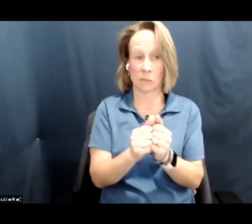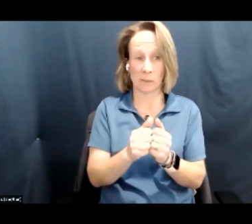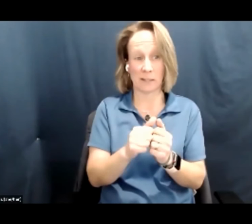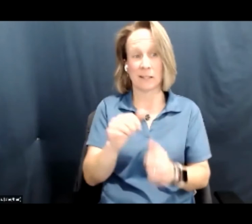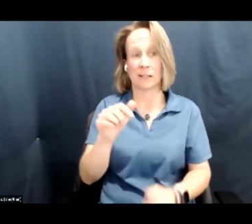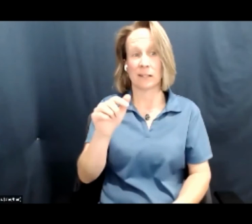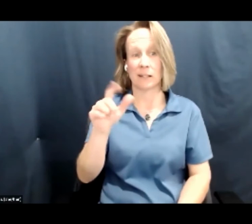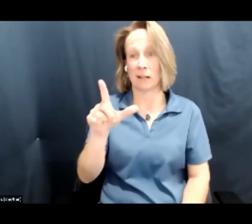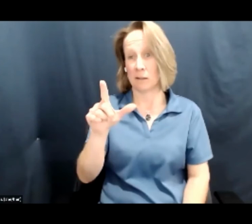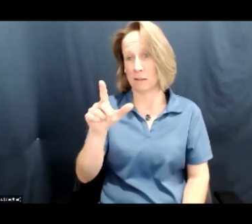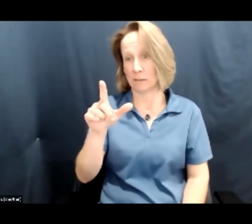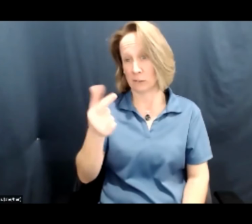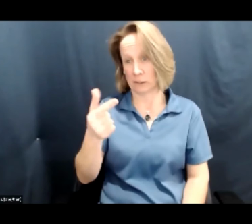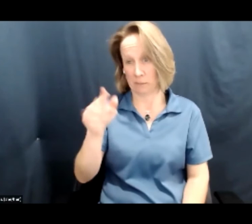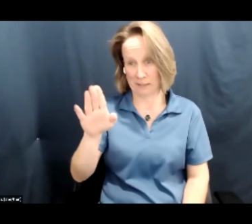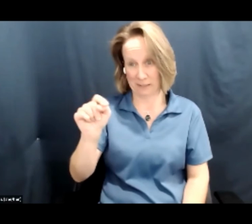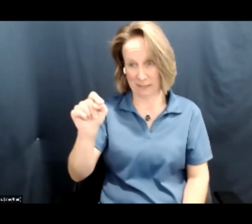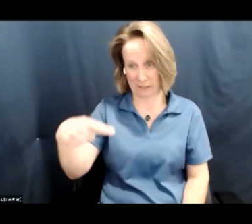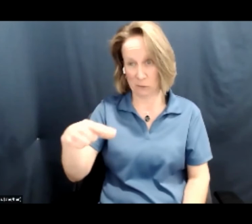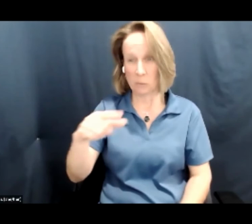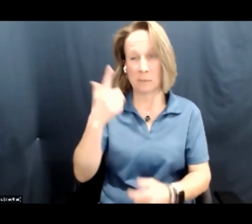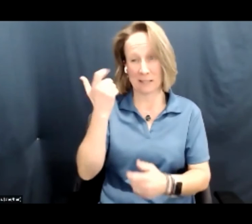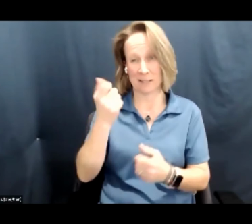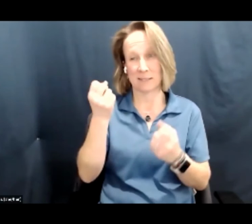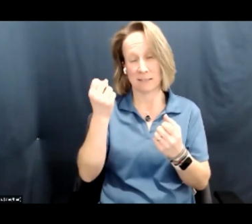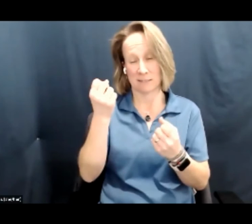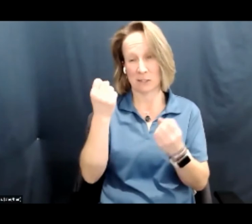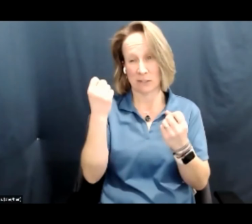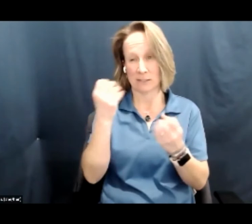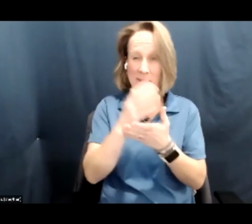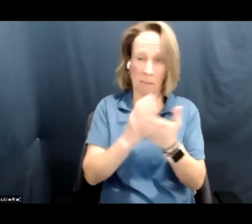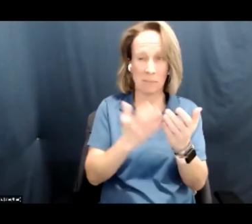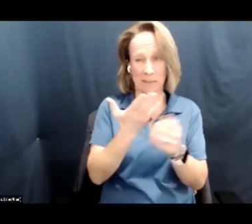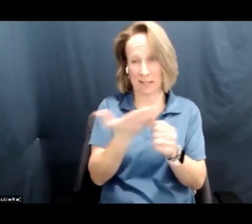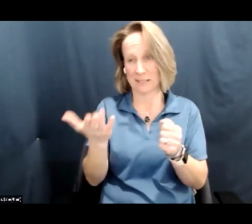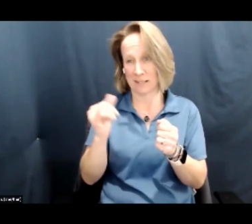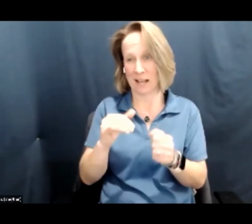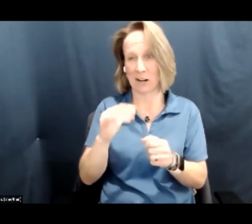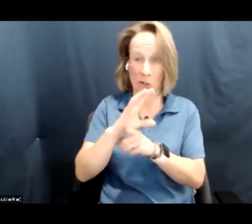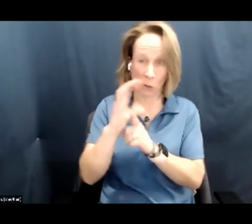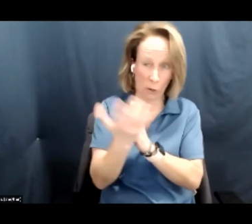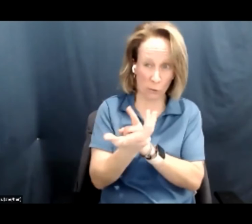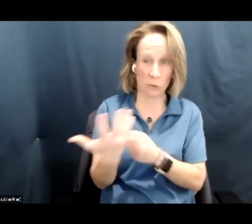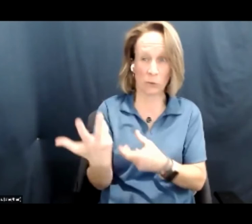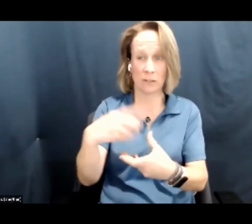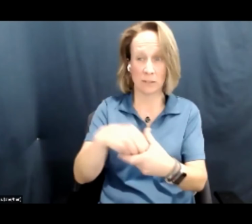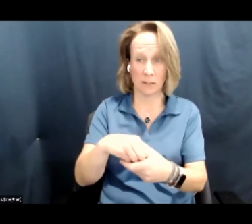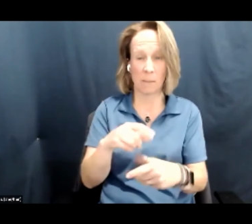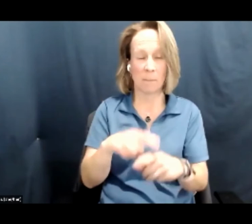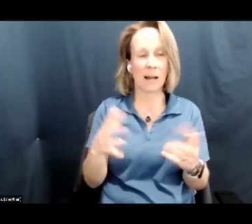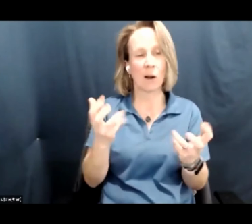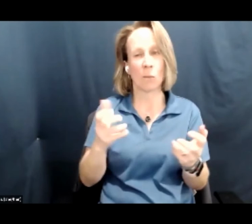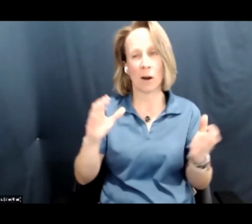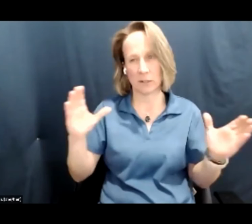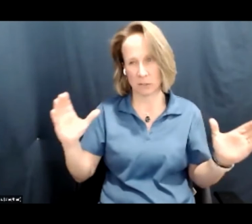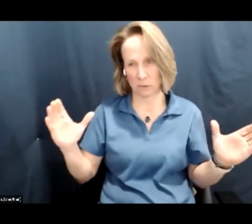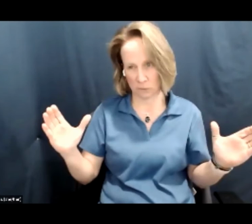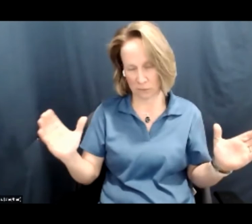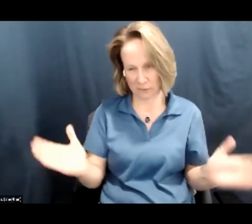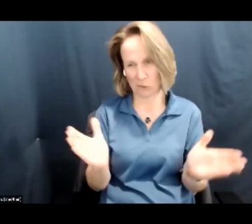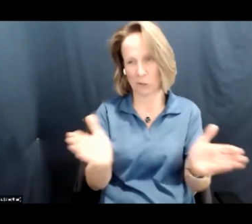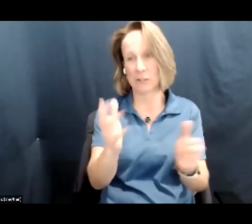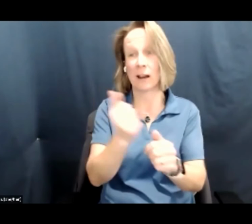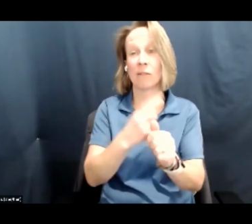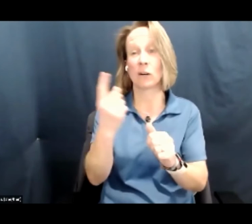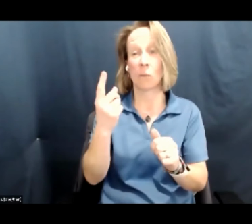bunch of different things that are cultural to LGBT identities, but I do want to encourage everyone to practice cultural humility. So if you